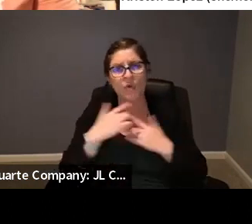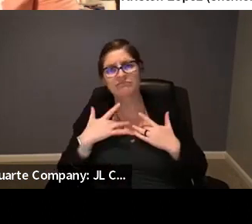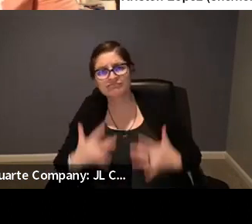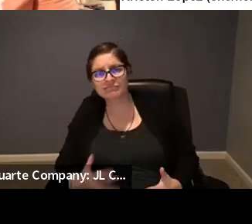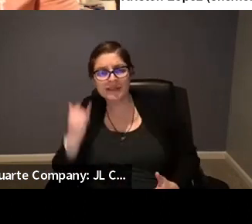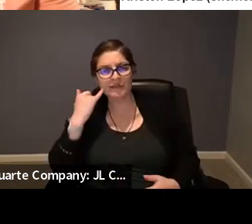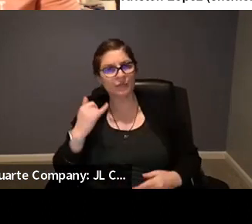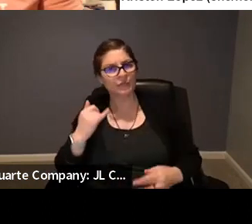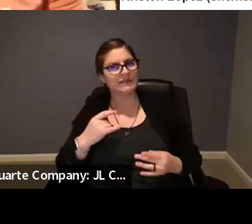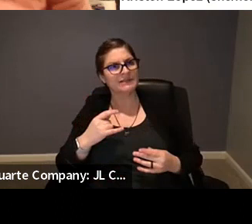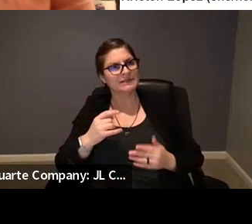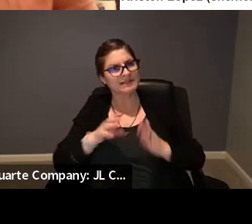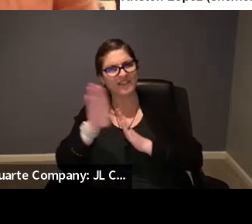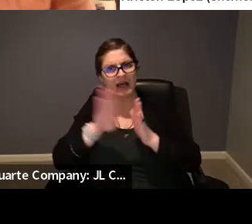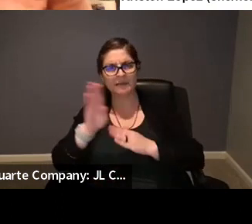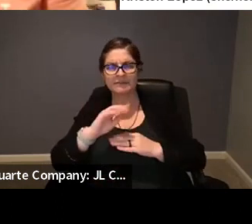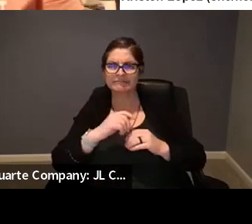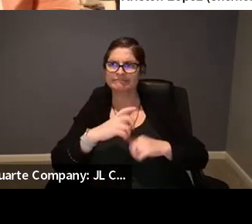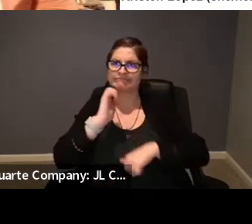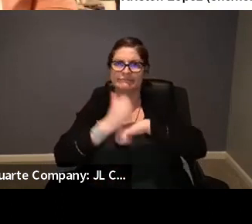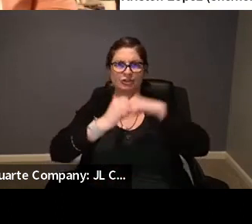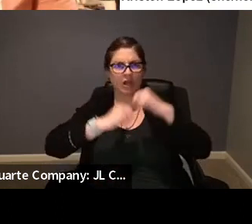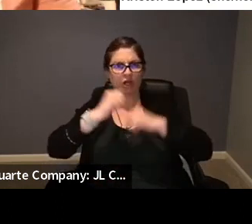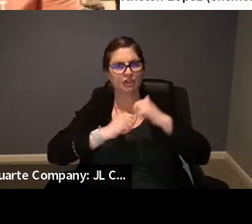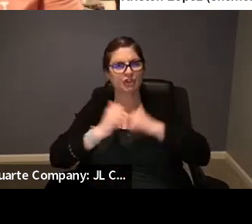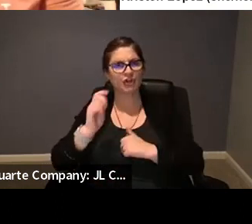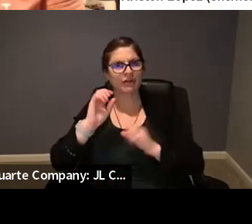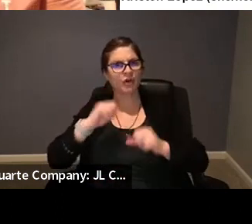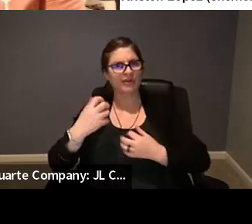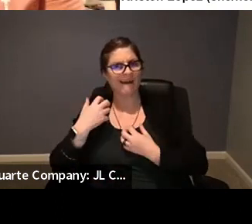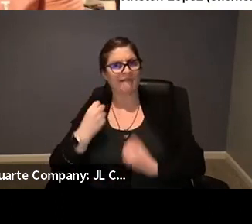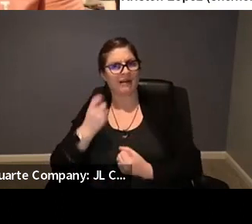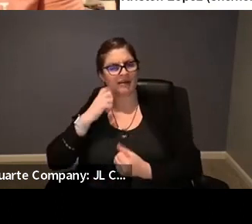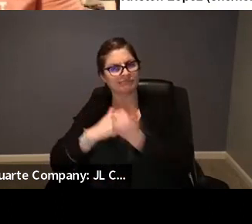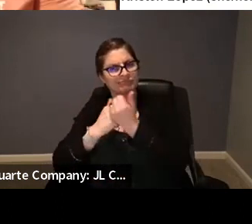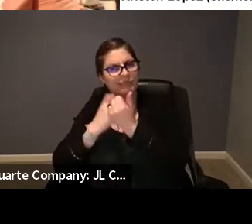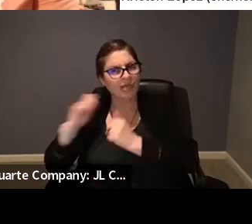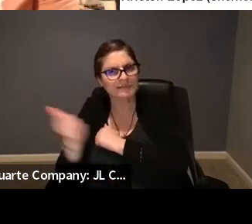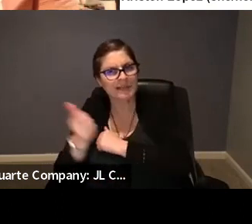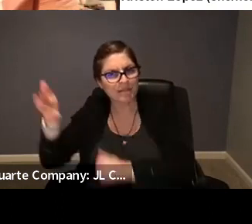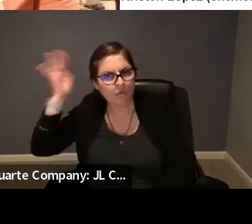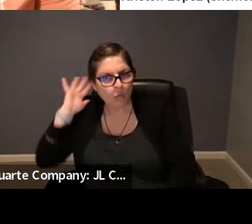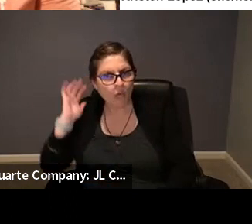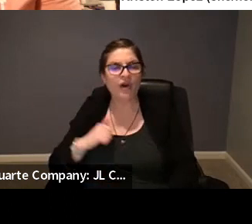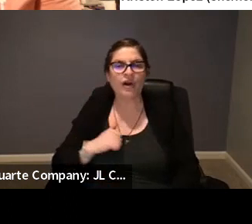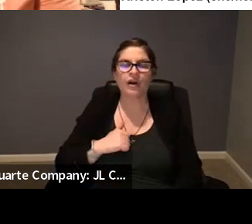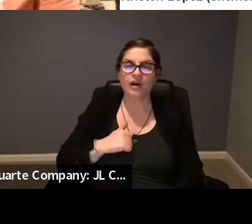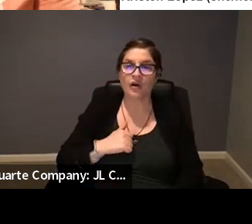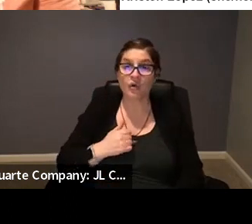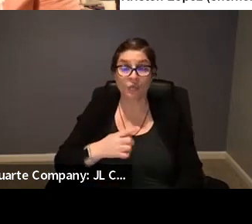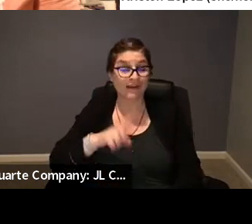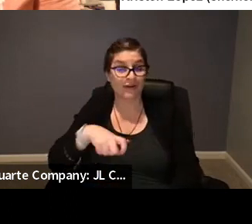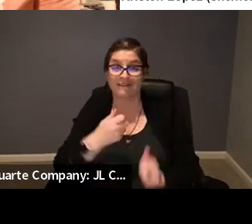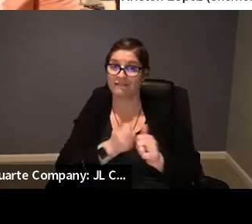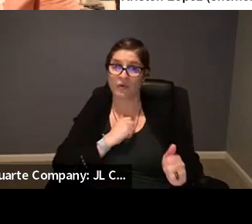proper infrastructures to take care of disabled folks, which they advocated for, self-advocated for, were very articulate about needing, we could avoid a